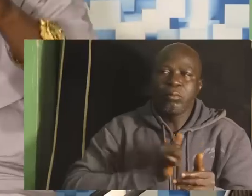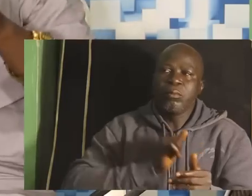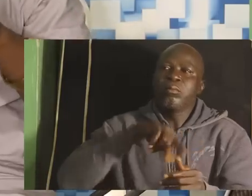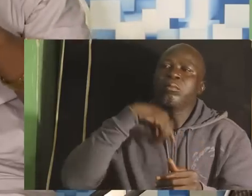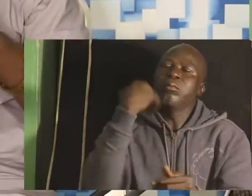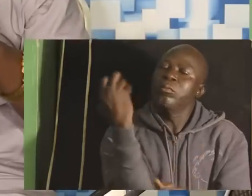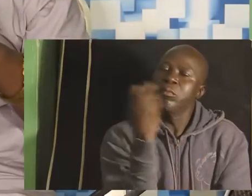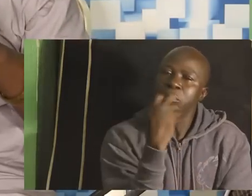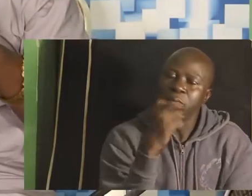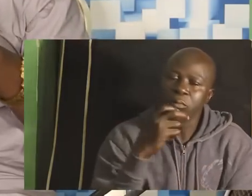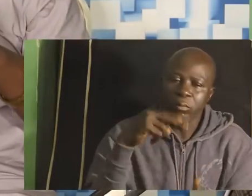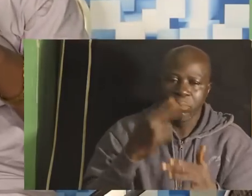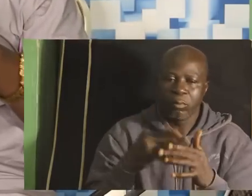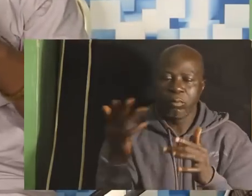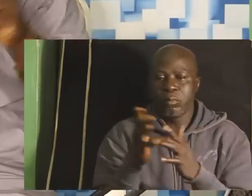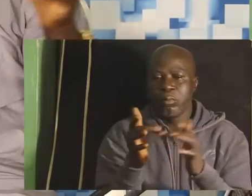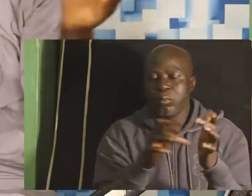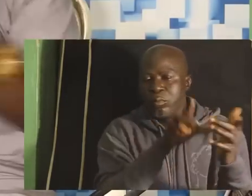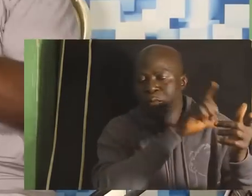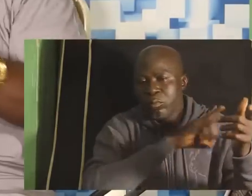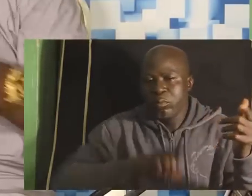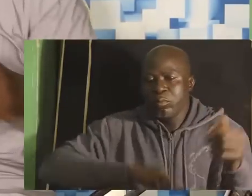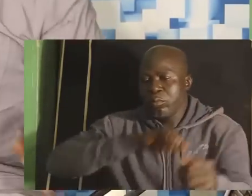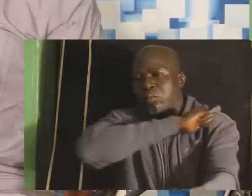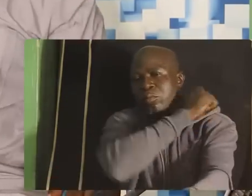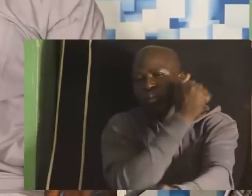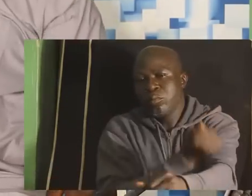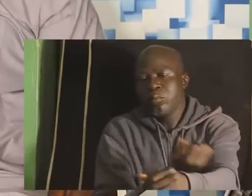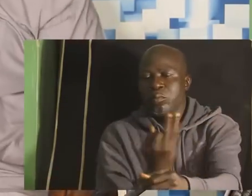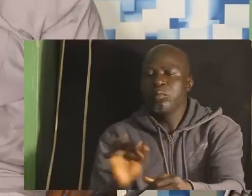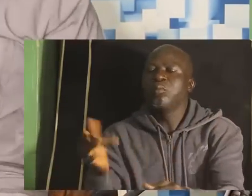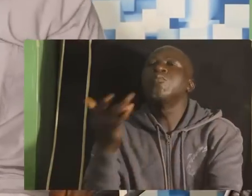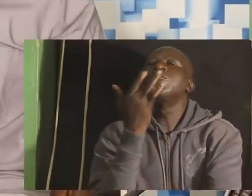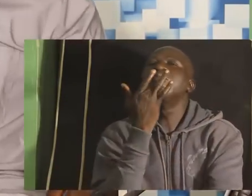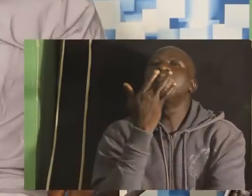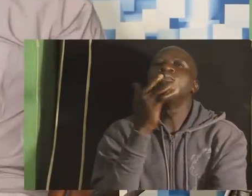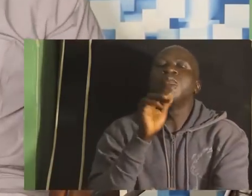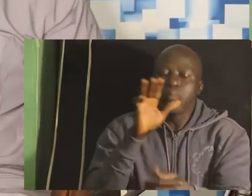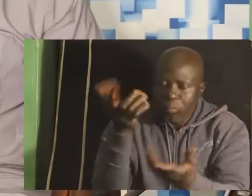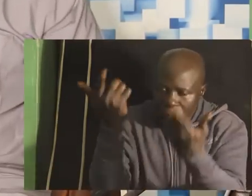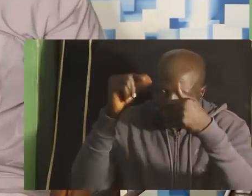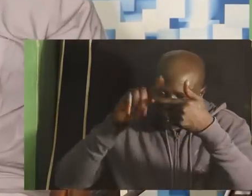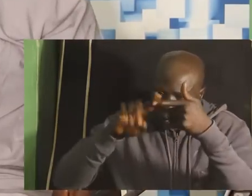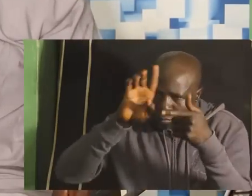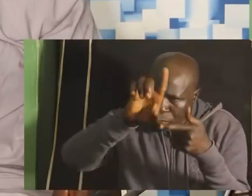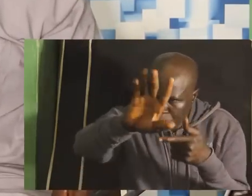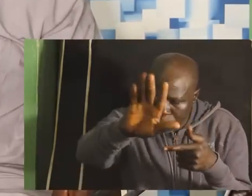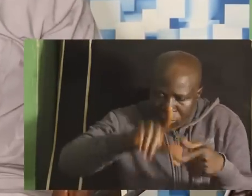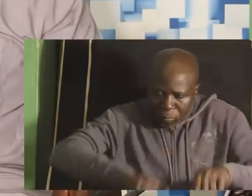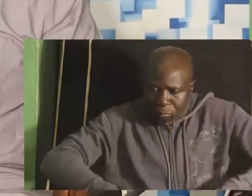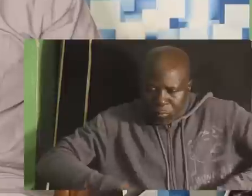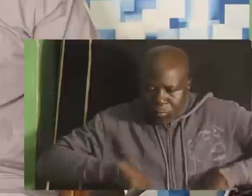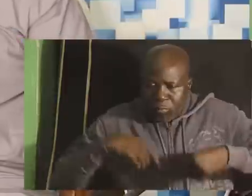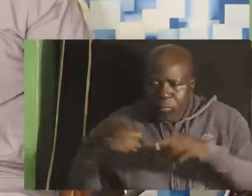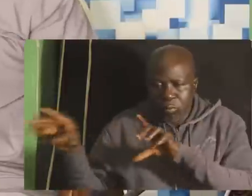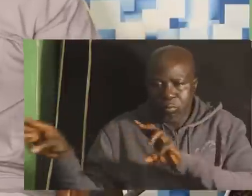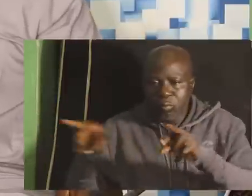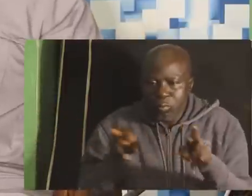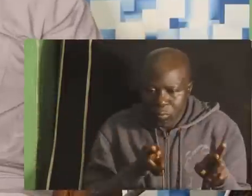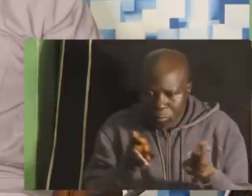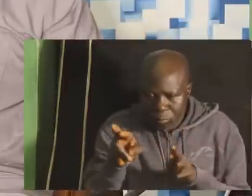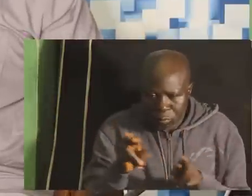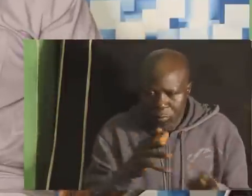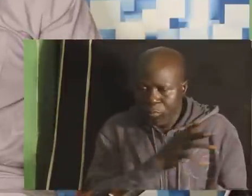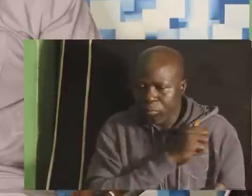oluwa I speak in the name of Jesus asoju re authority of people gbogbo enu aye re will come to your life wa de se bi oba and you will reign as